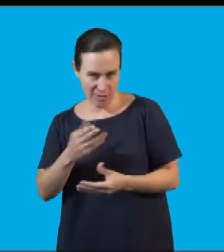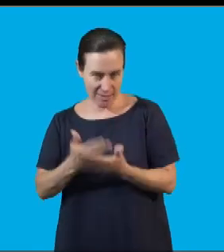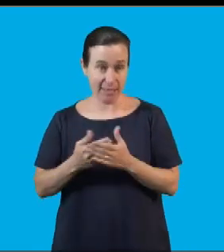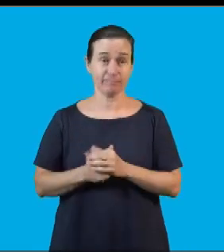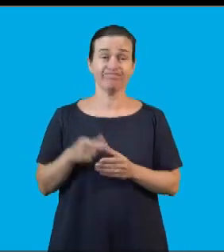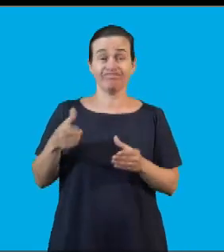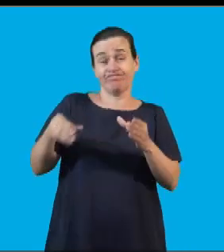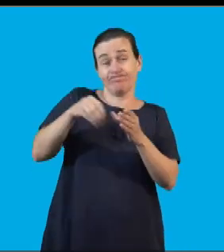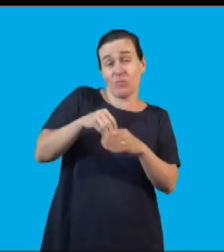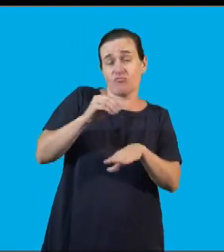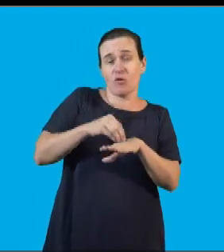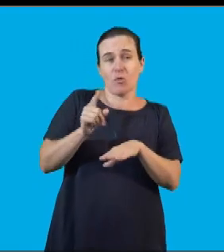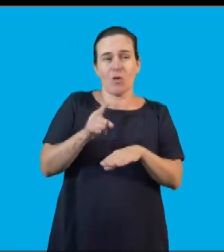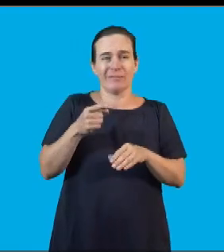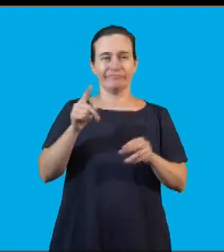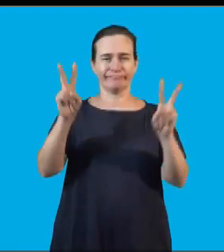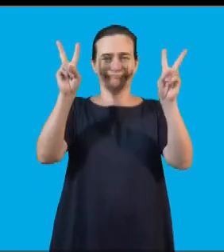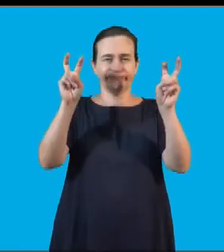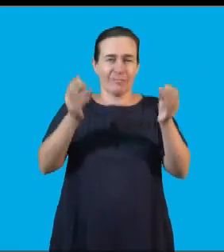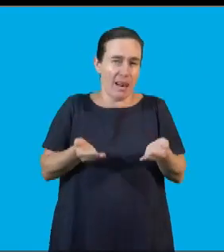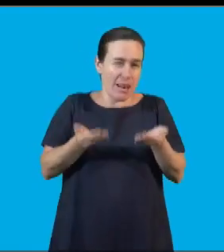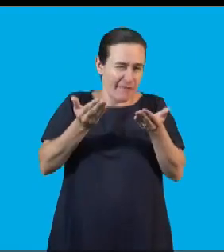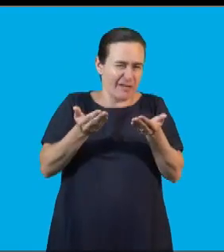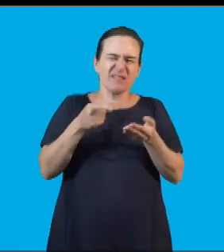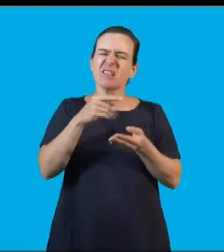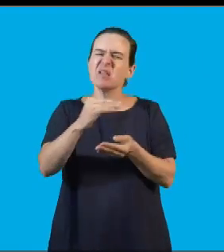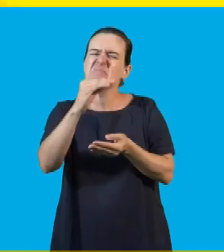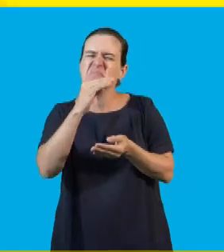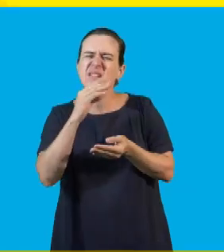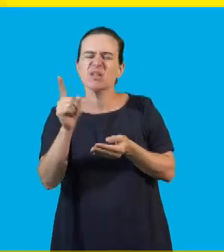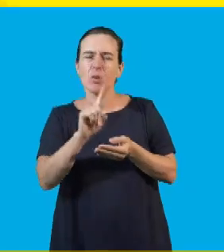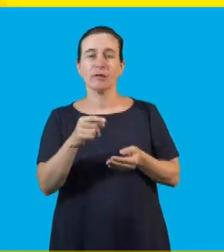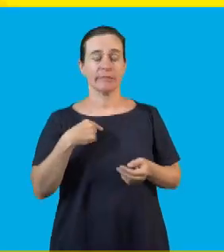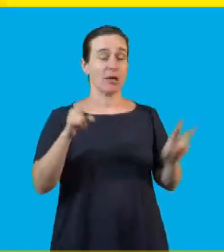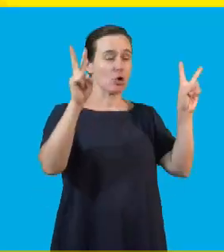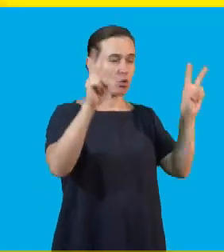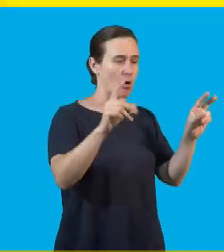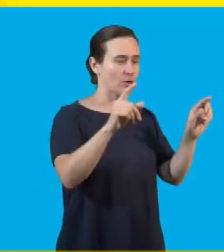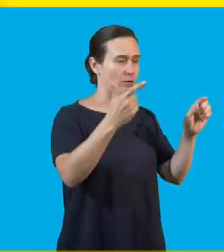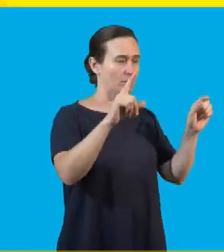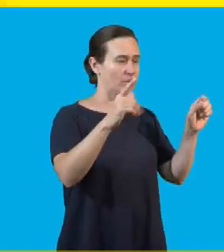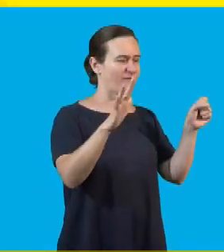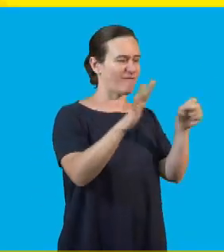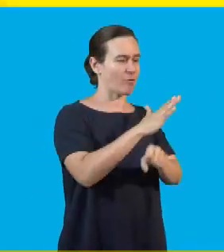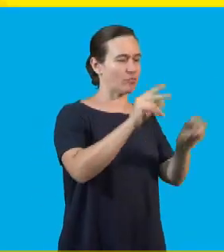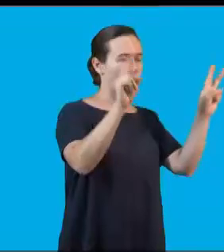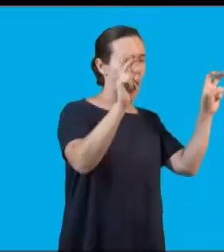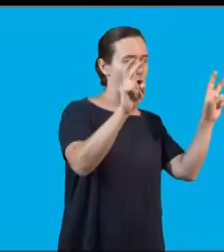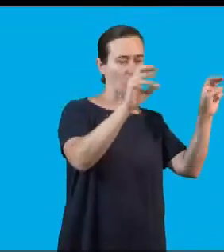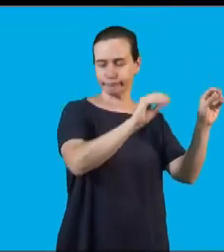Content problems include the following: lifting from the text. That means quoting chunks from the text without an